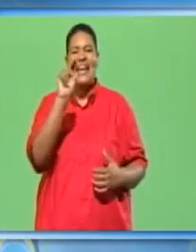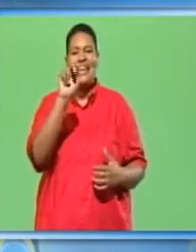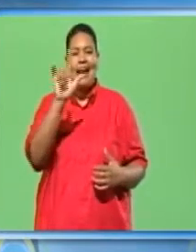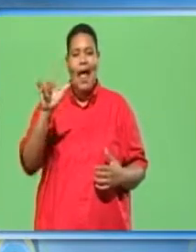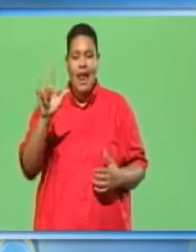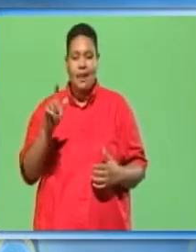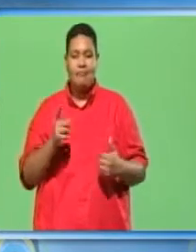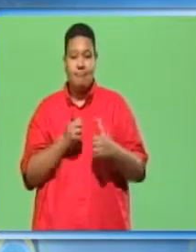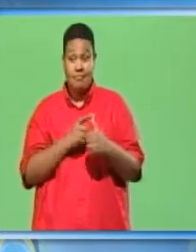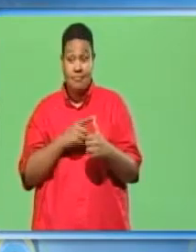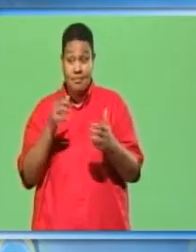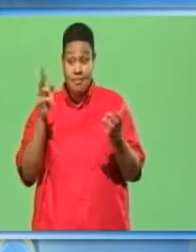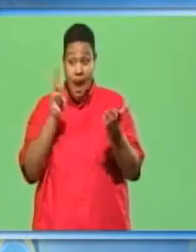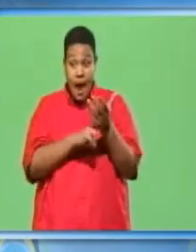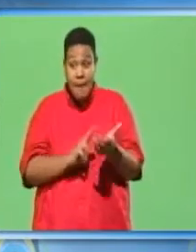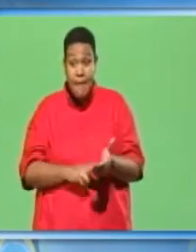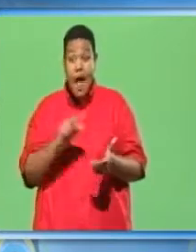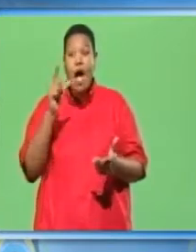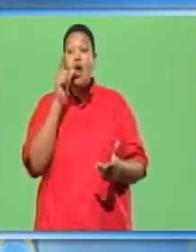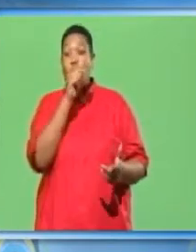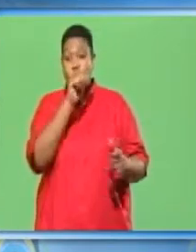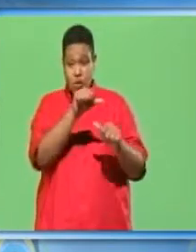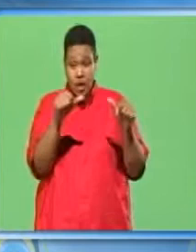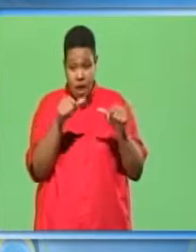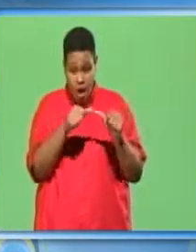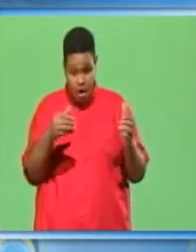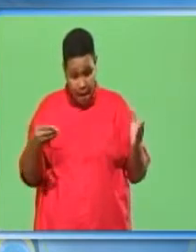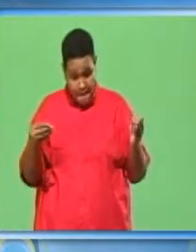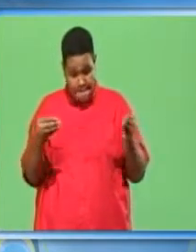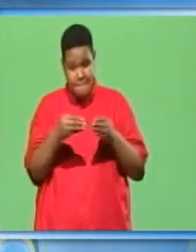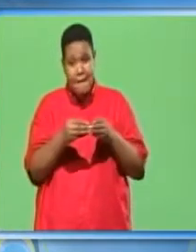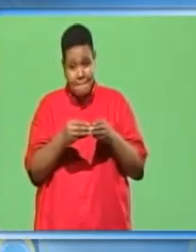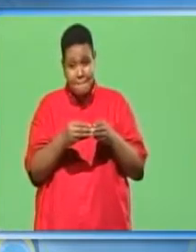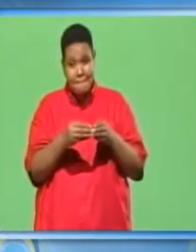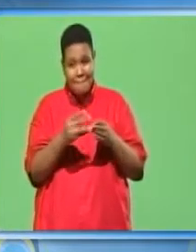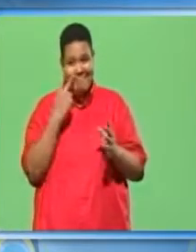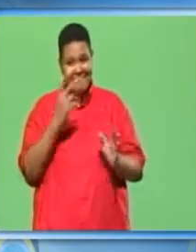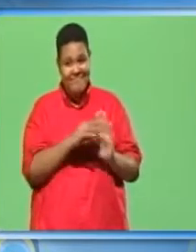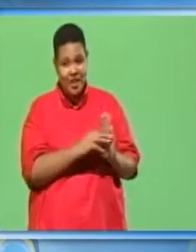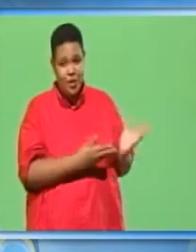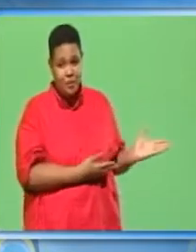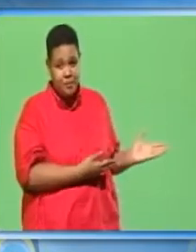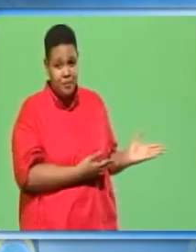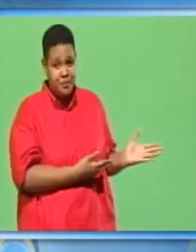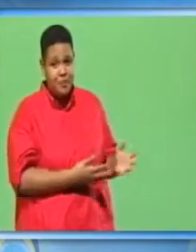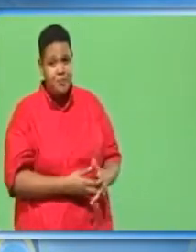1. Apply glue to the areas to be joined on both pieces of timber.